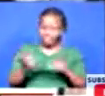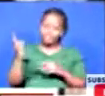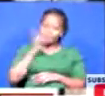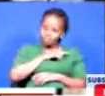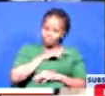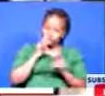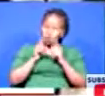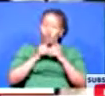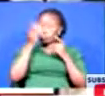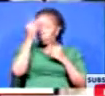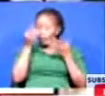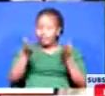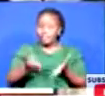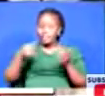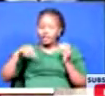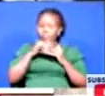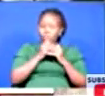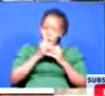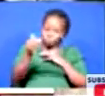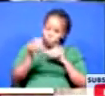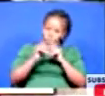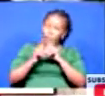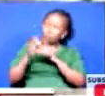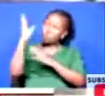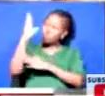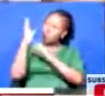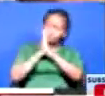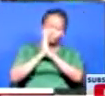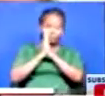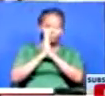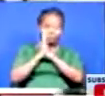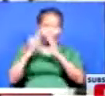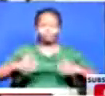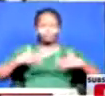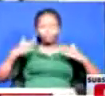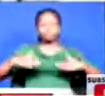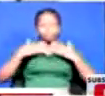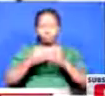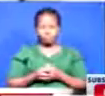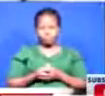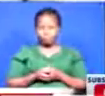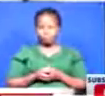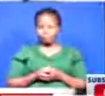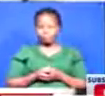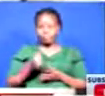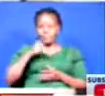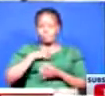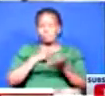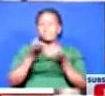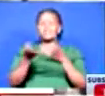yetu kwenye tulikuwa tunaomba. Naye Mungu ametimiza na ndivyo tuko na furaha. Mimi naitwa Bao. Mimi ni mfanyikazi